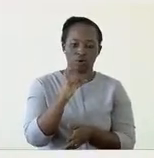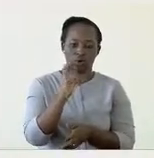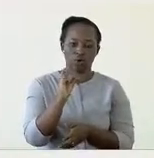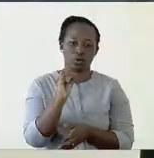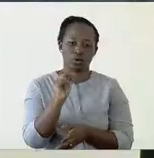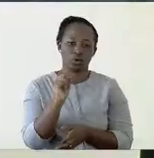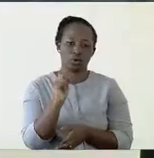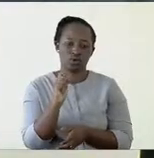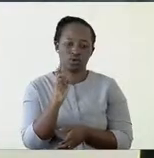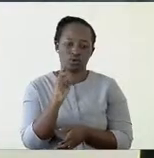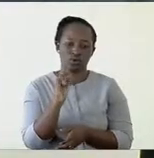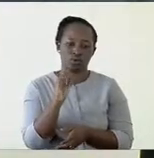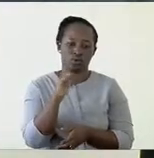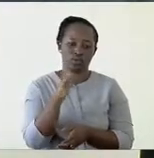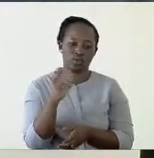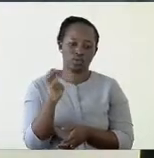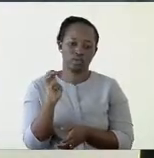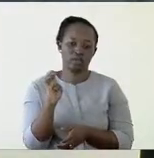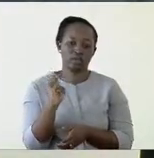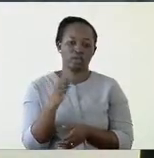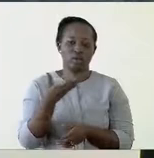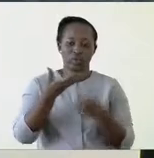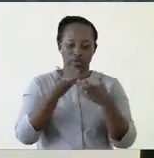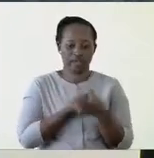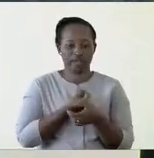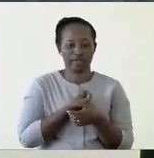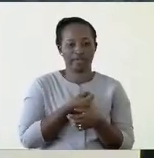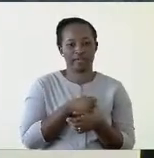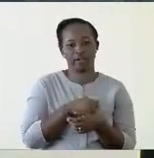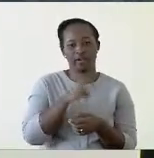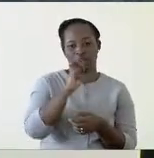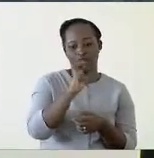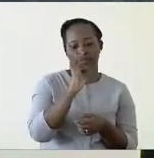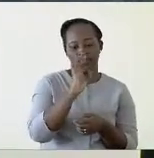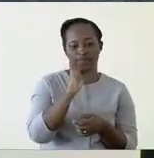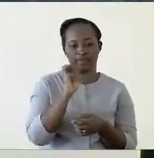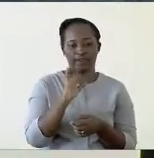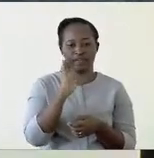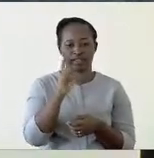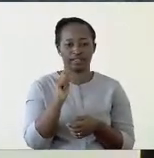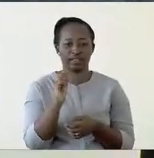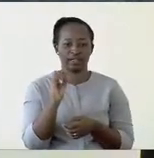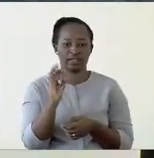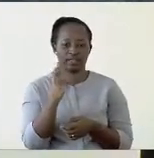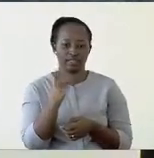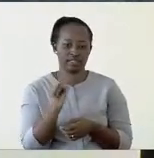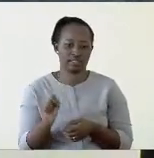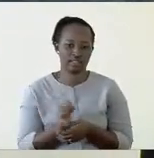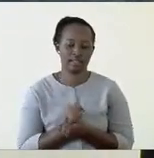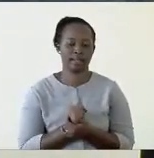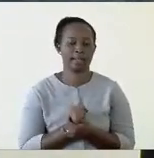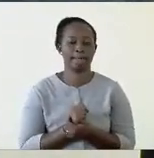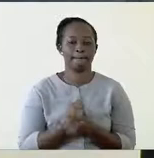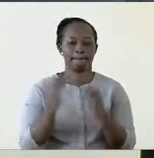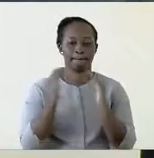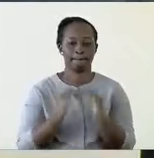controller. From the controller, we have the effectors. Effectors. From effectors, we have